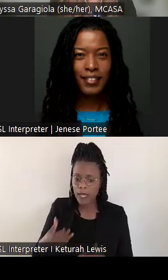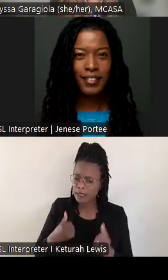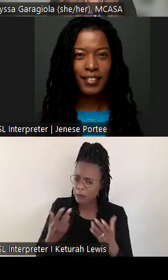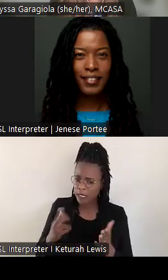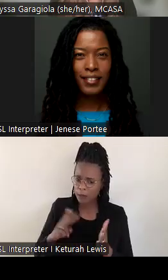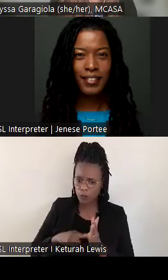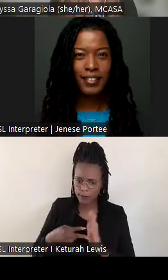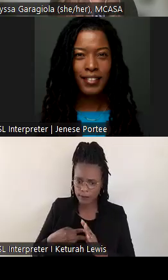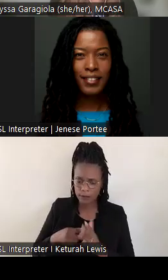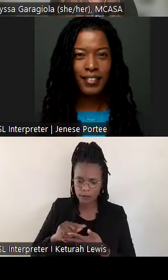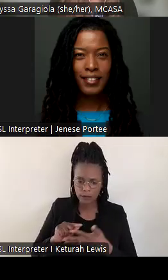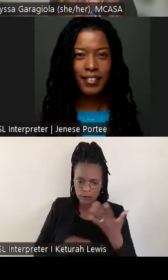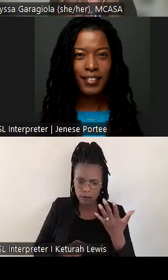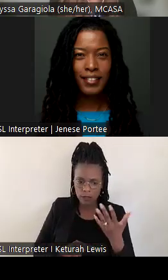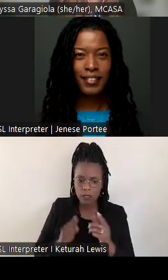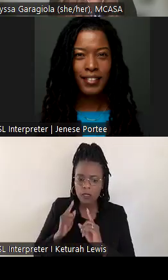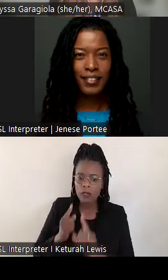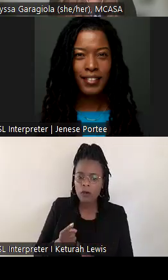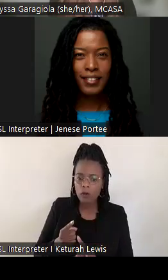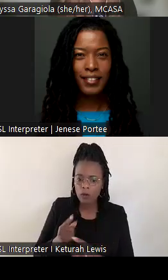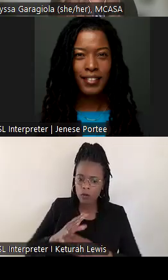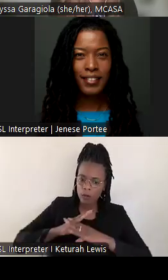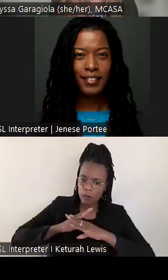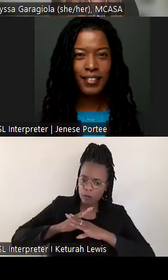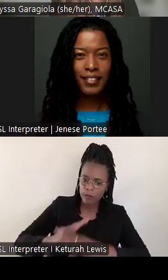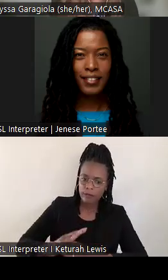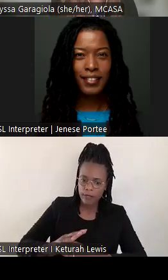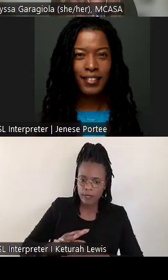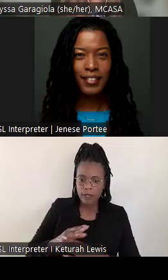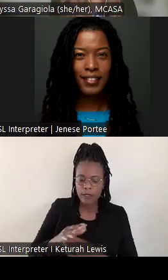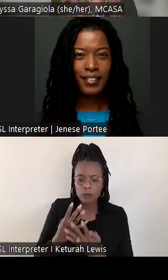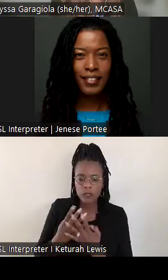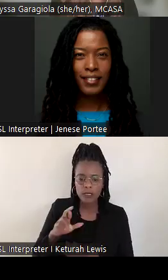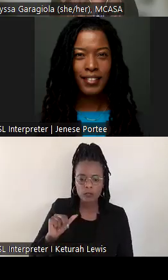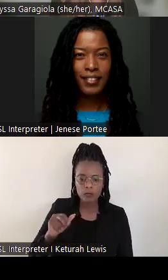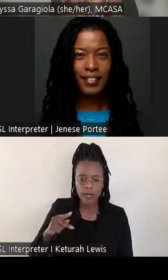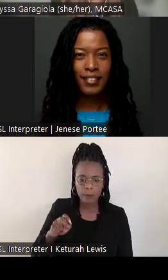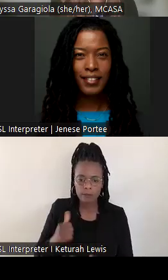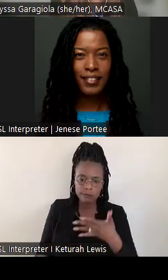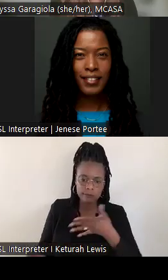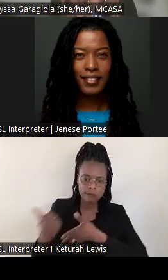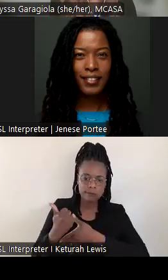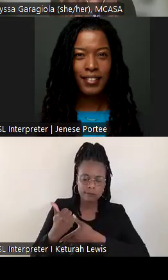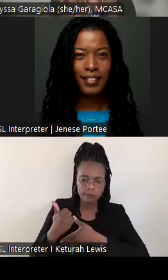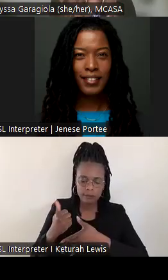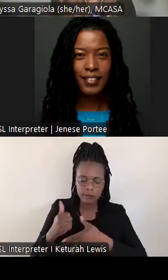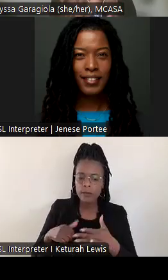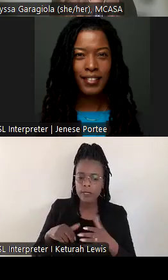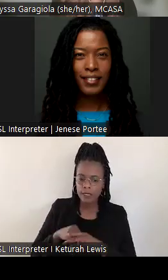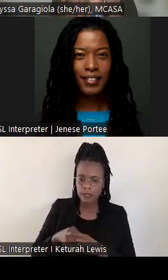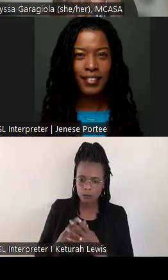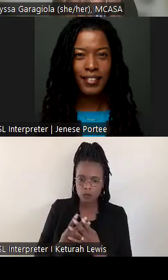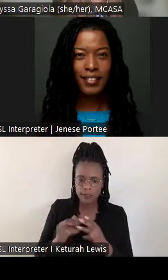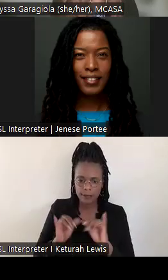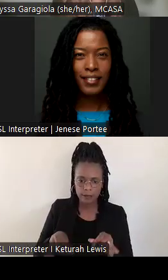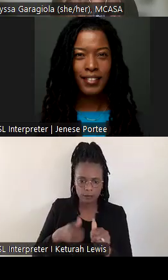also works to make the prevention of prison rape a top priority in each prison system. It